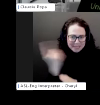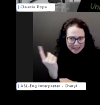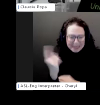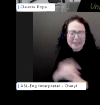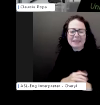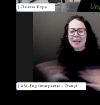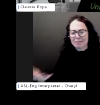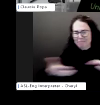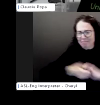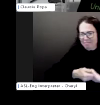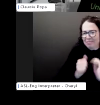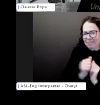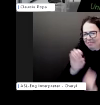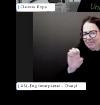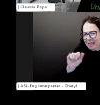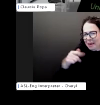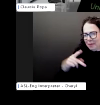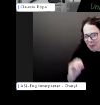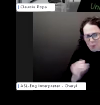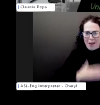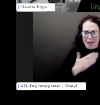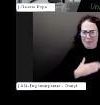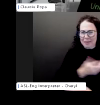very glad that you're joining us.